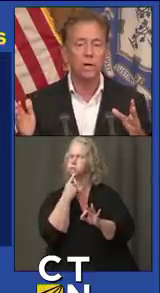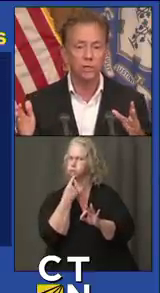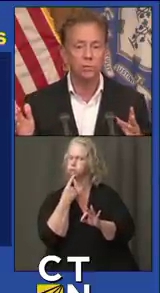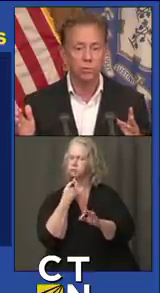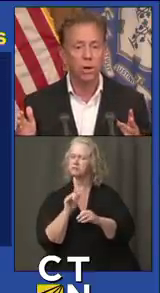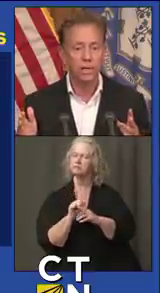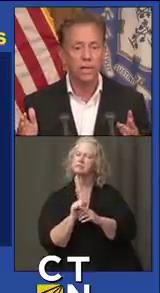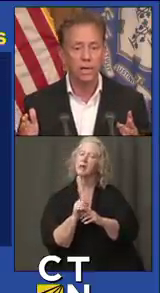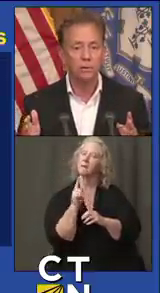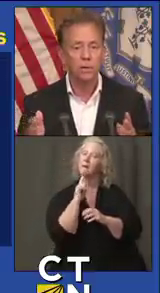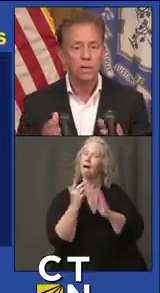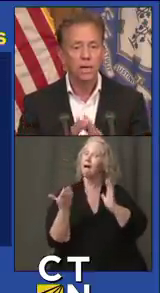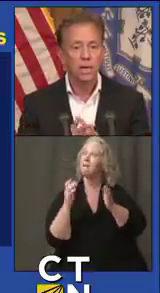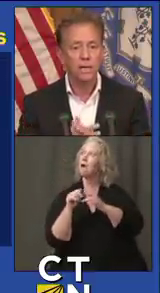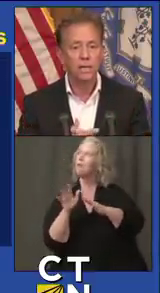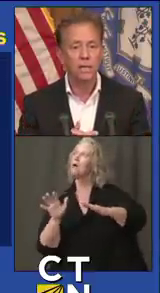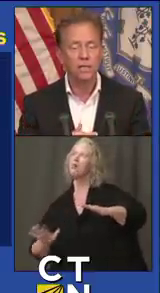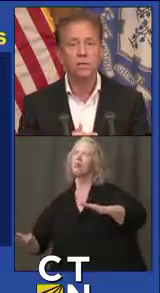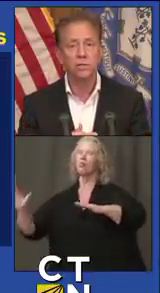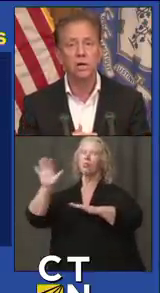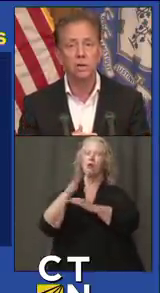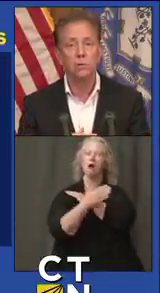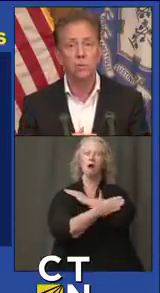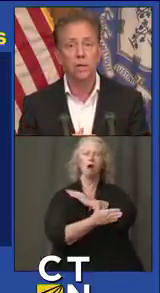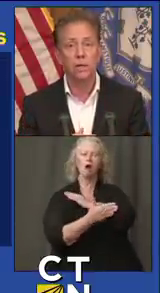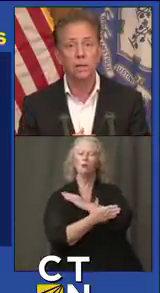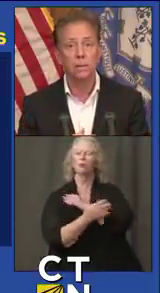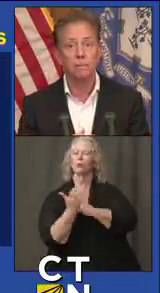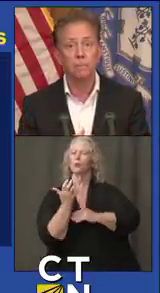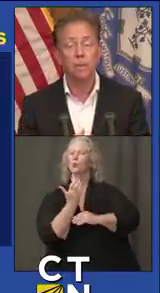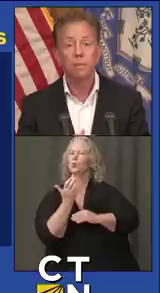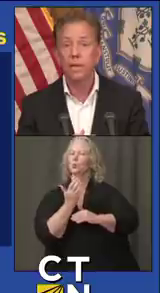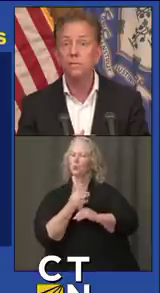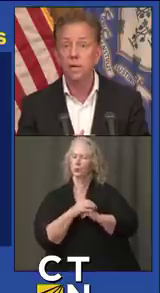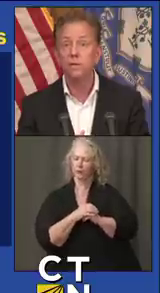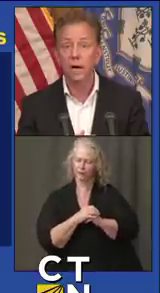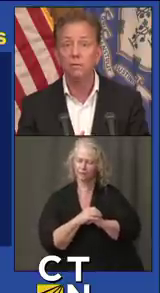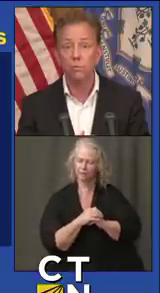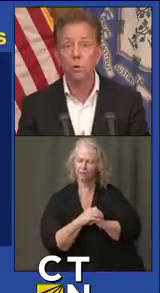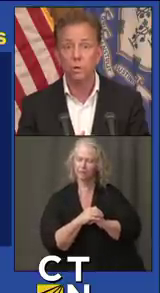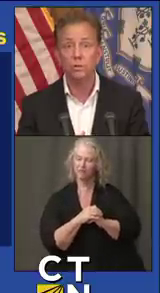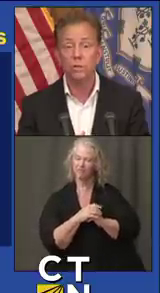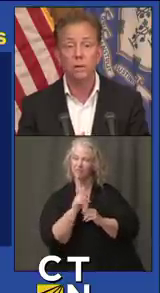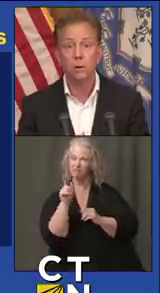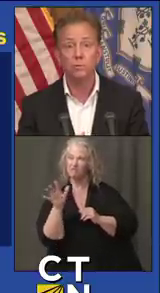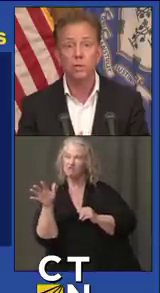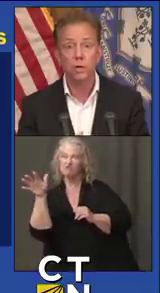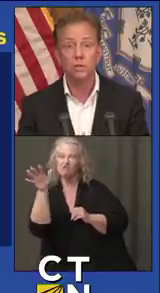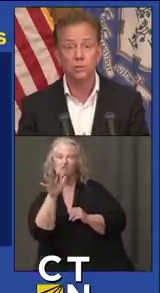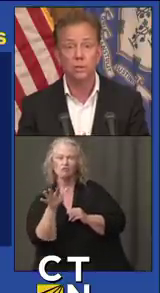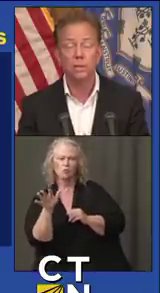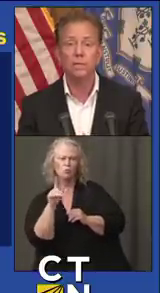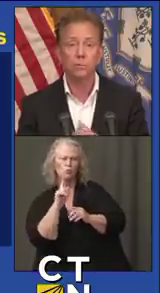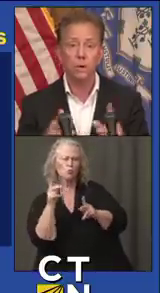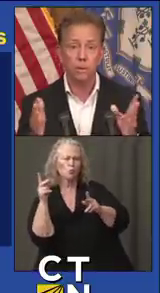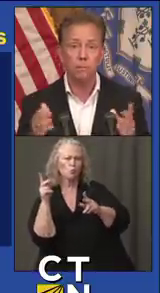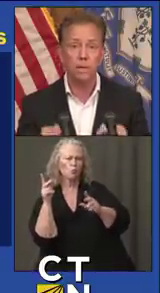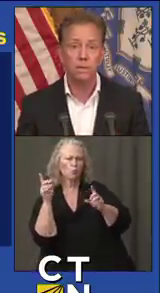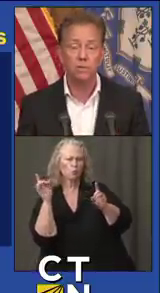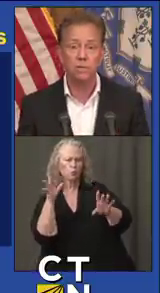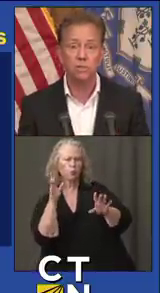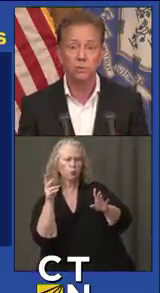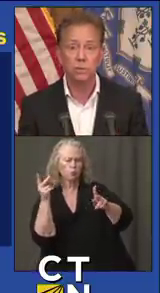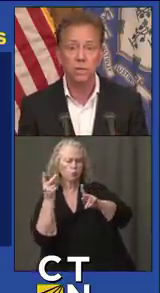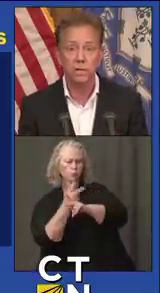in the country right now. And it does tell you that things have gotten worse in most of the country. That's why we